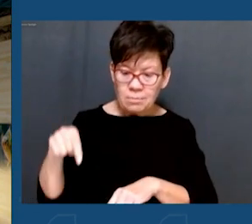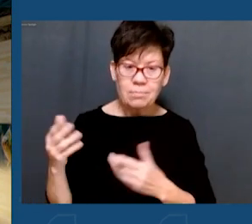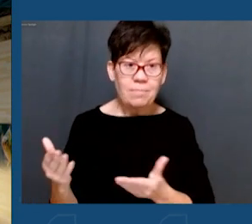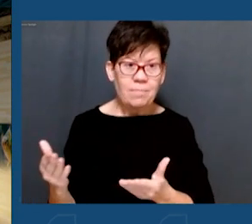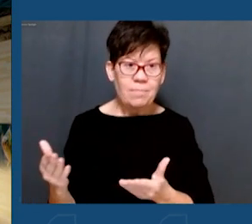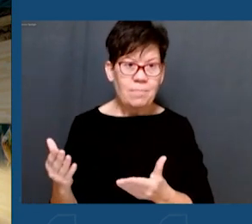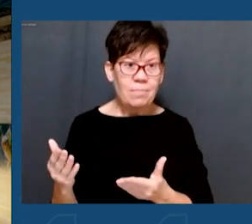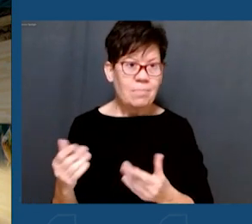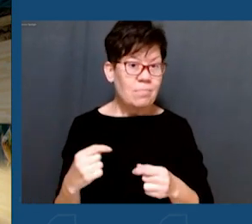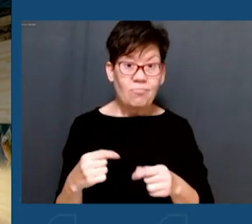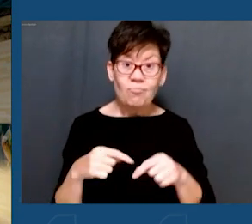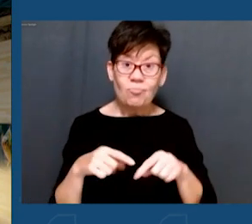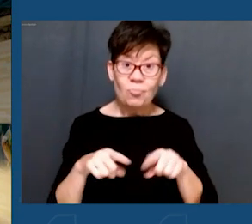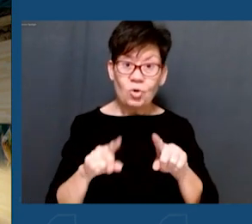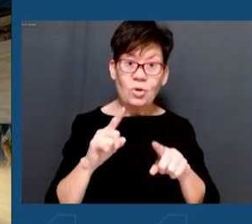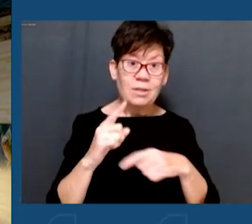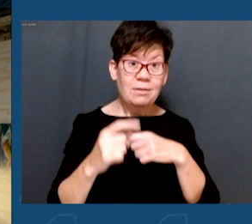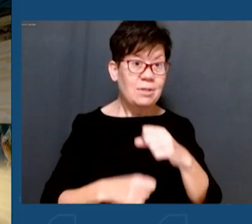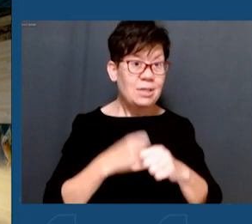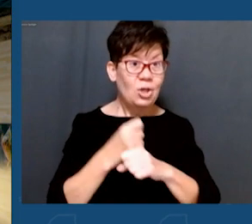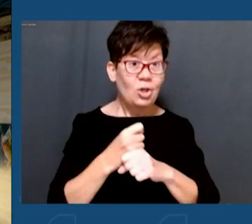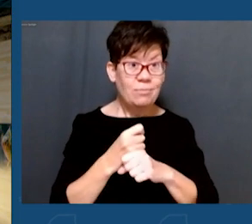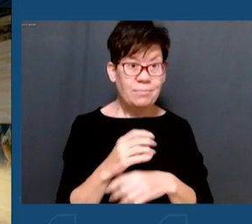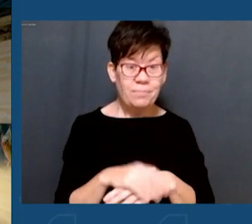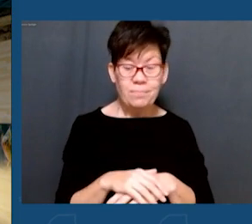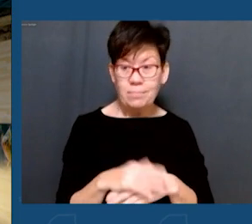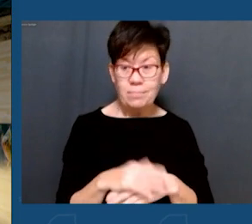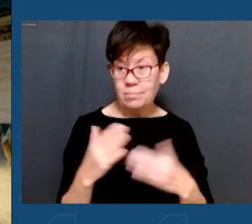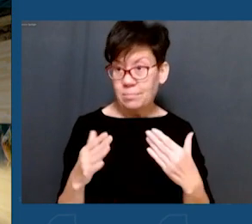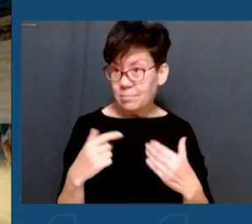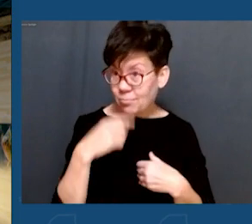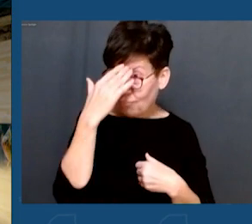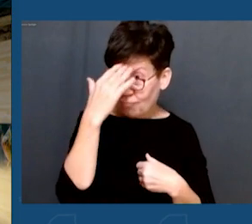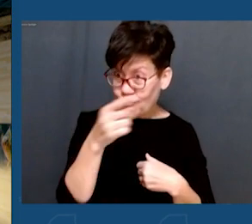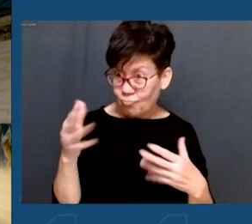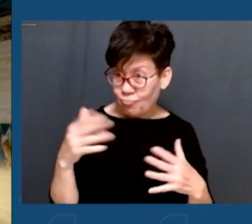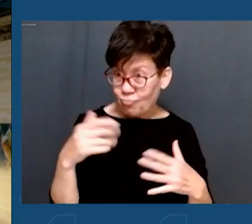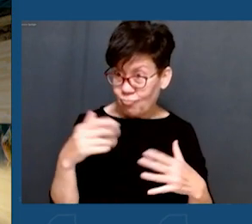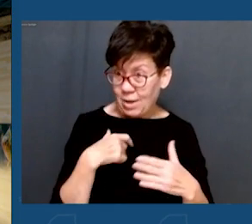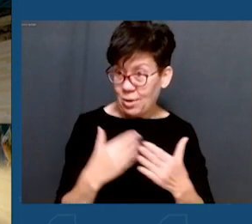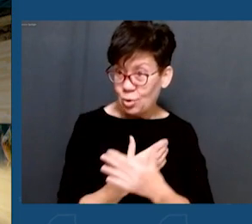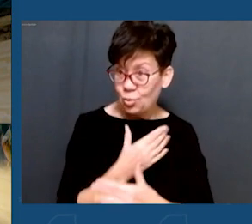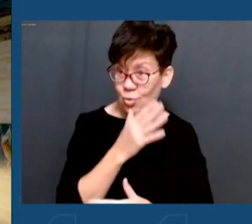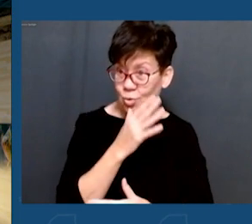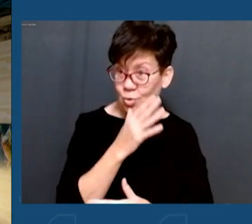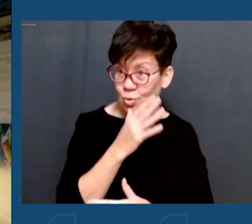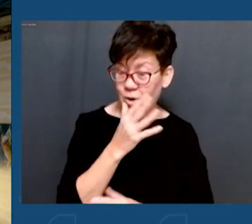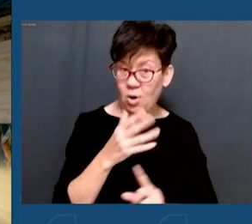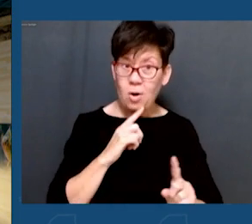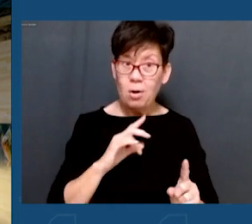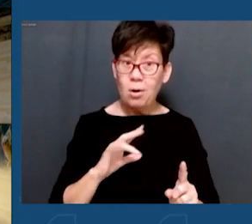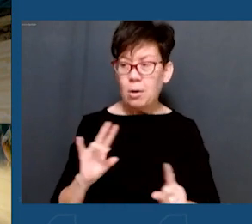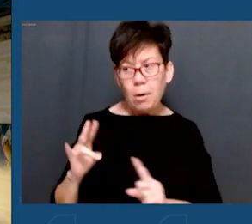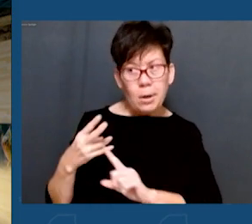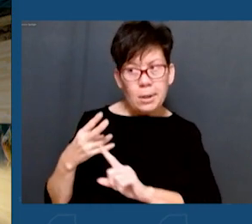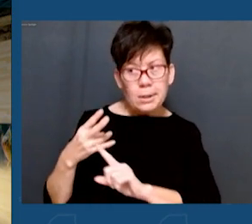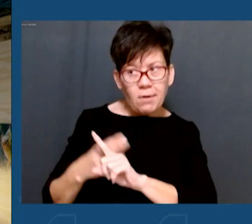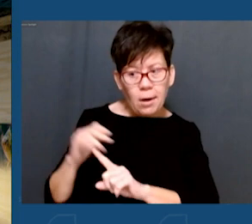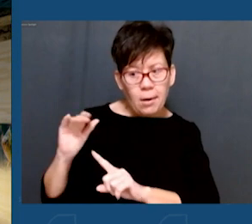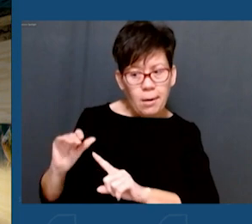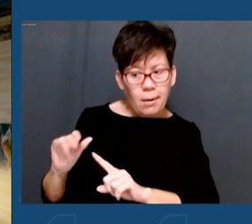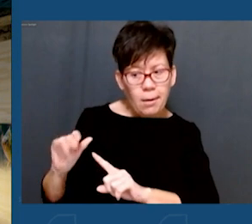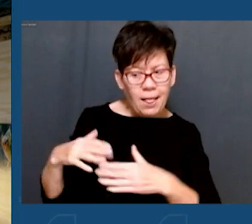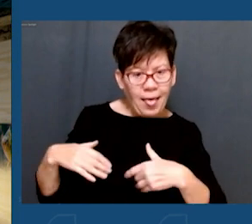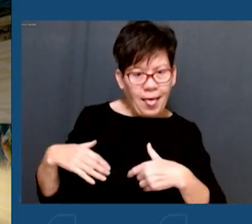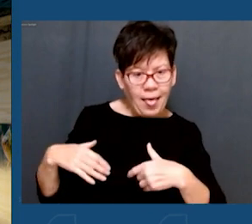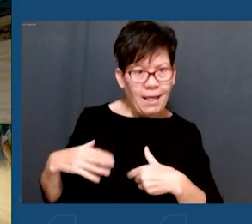And some of you may have heard, I'm a new grandma. I'm not saying the 7-month-old is ready to come just yet, but when she